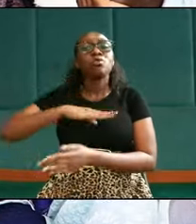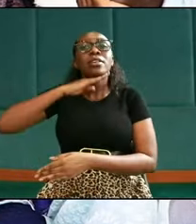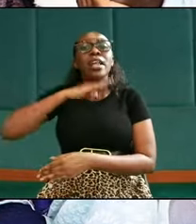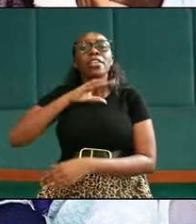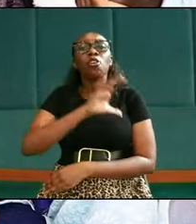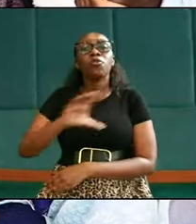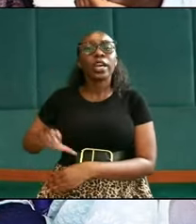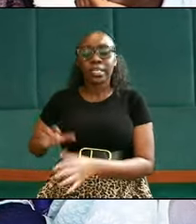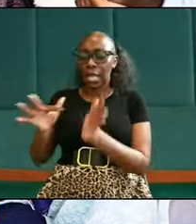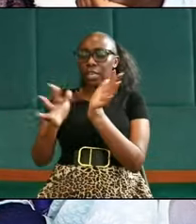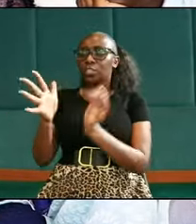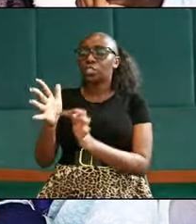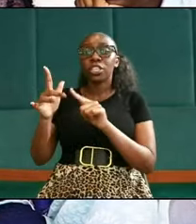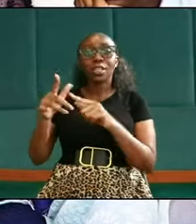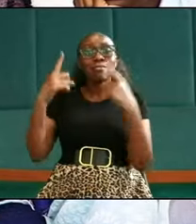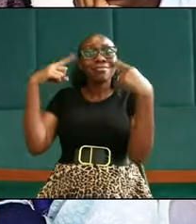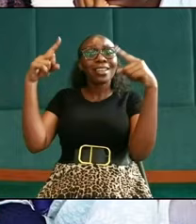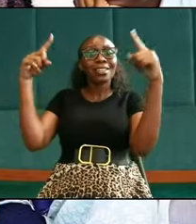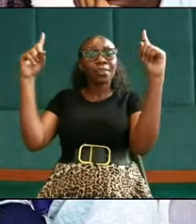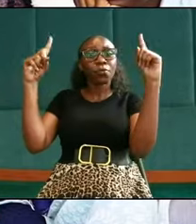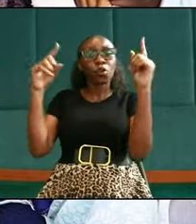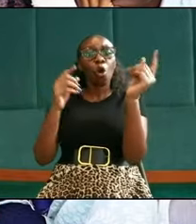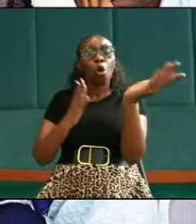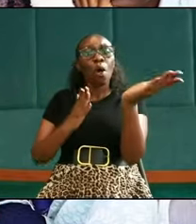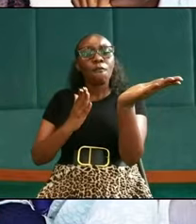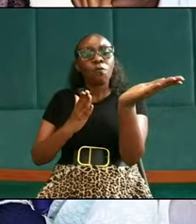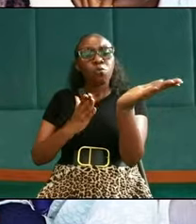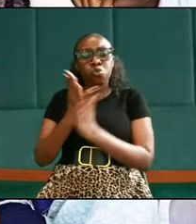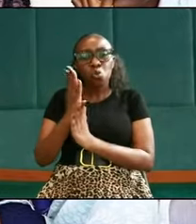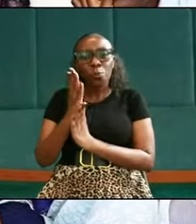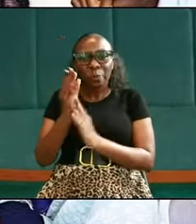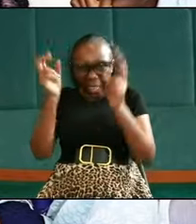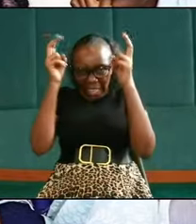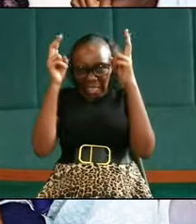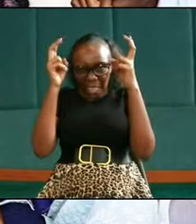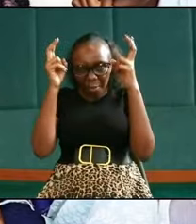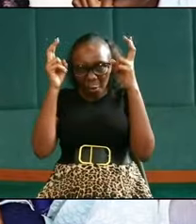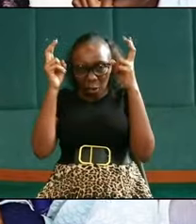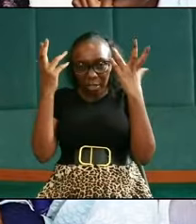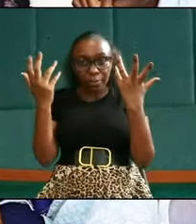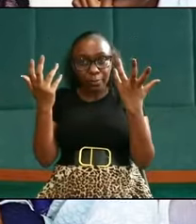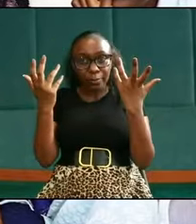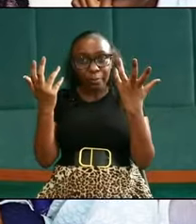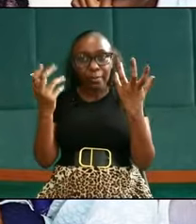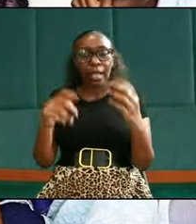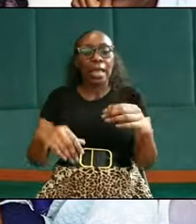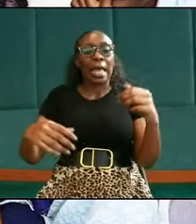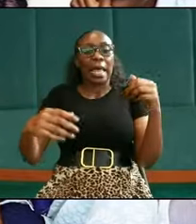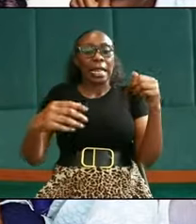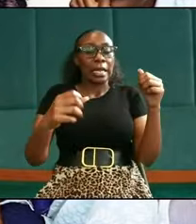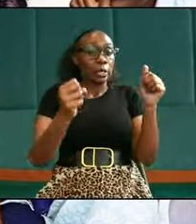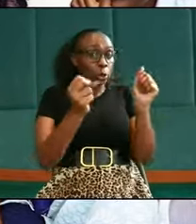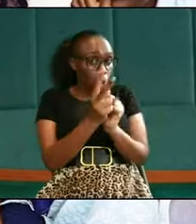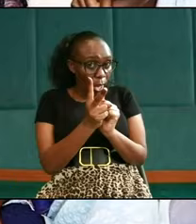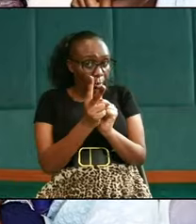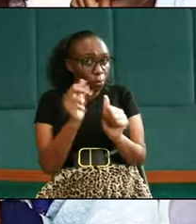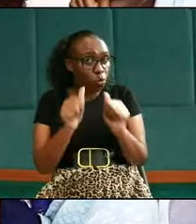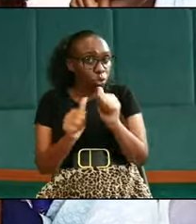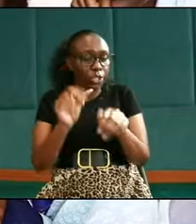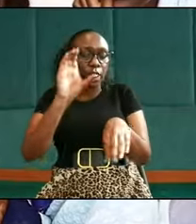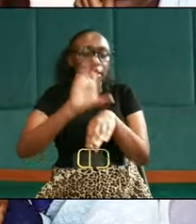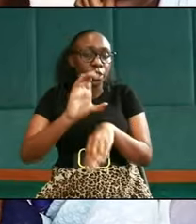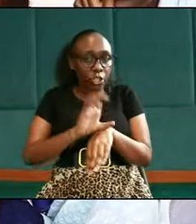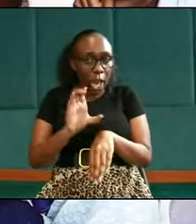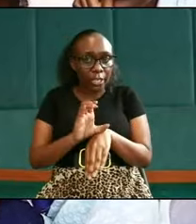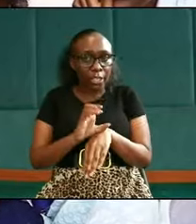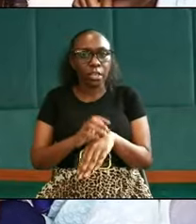cross, Jesus triumphed over the forces of evil. And then the 12th one is the church, that the church is